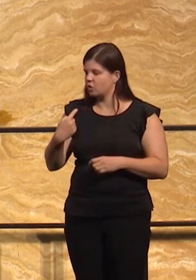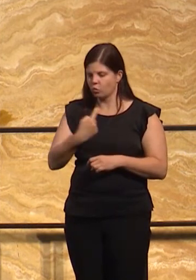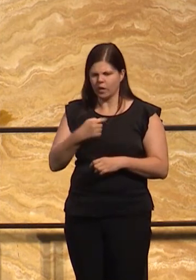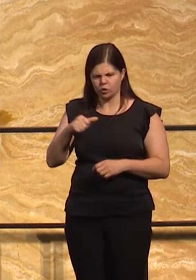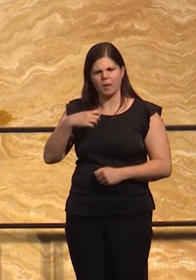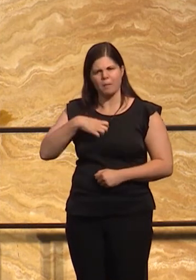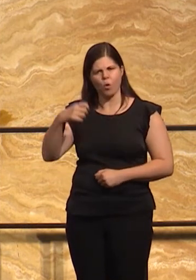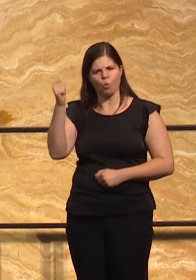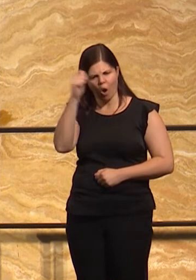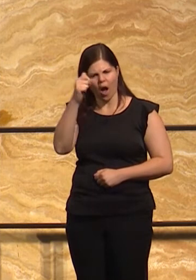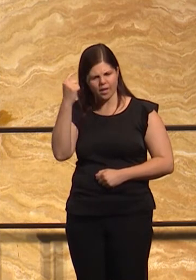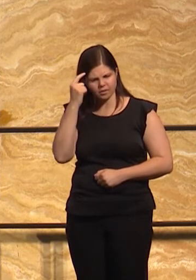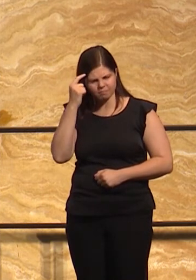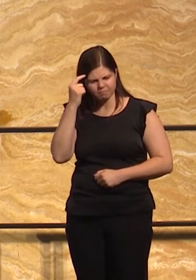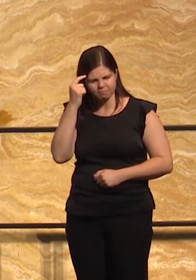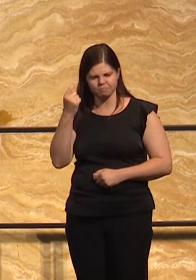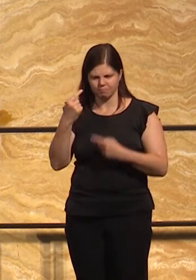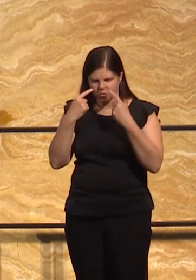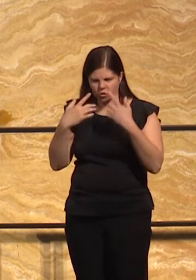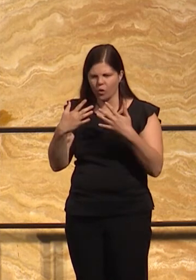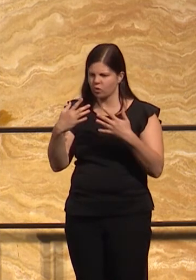wiser to bridge